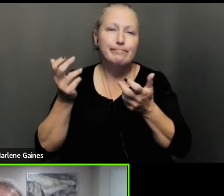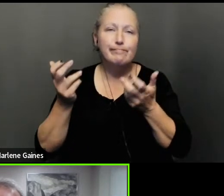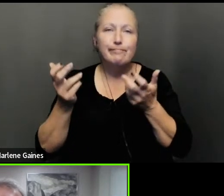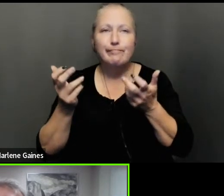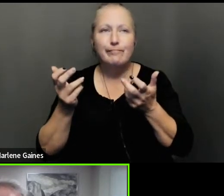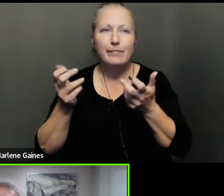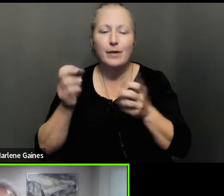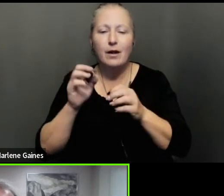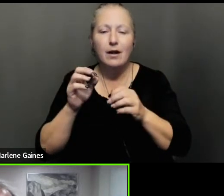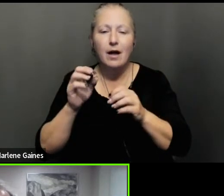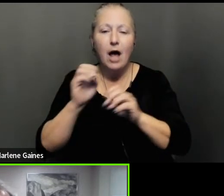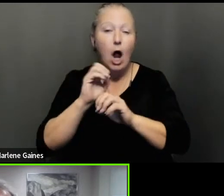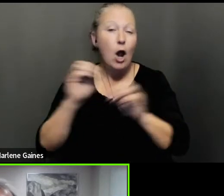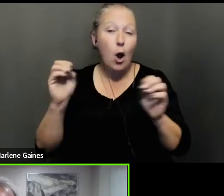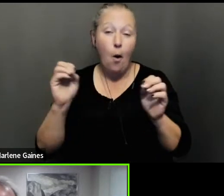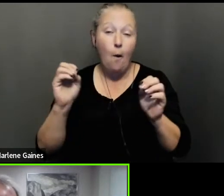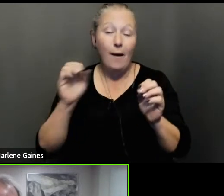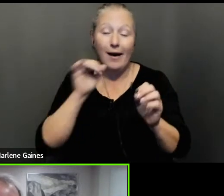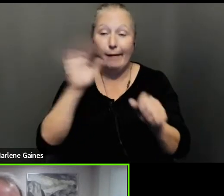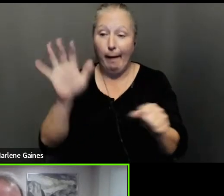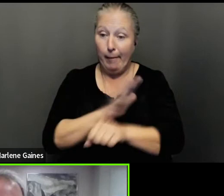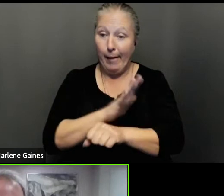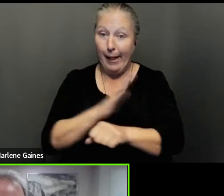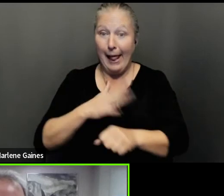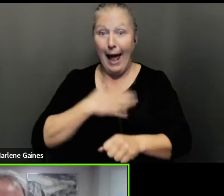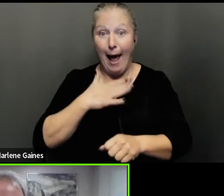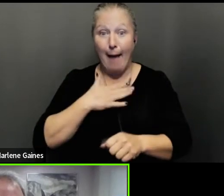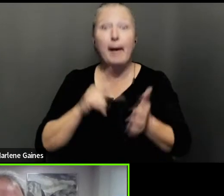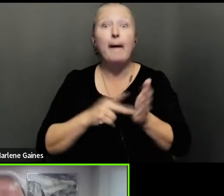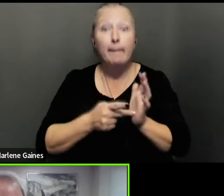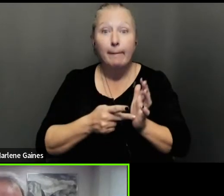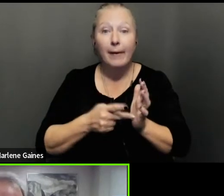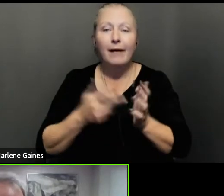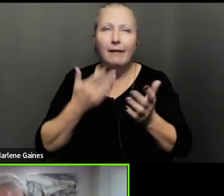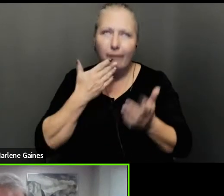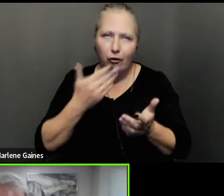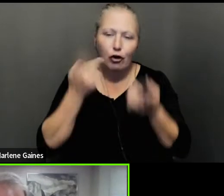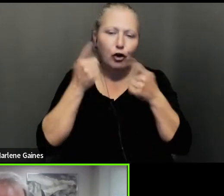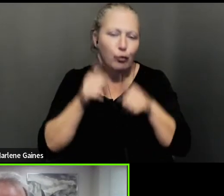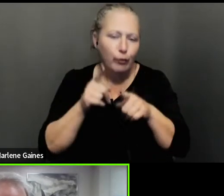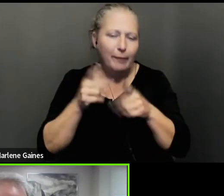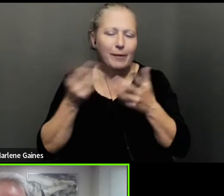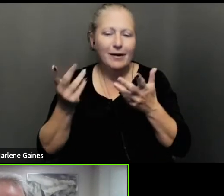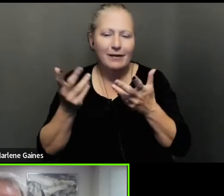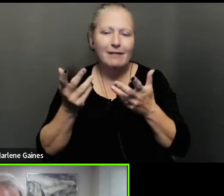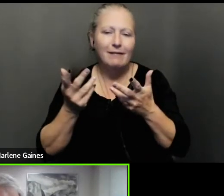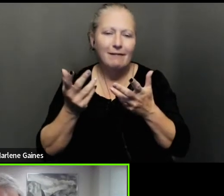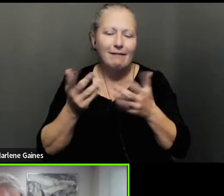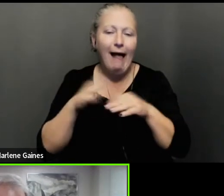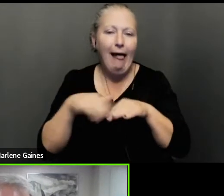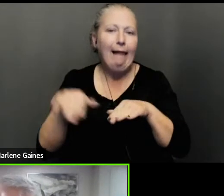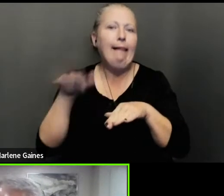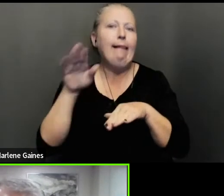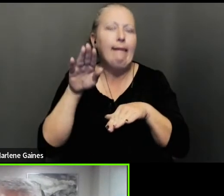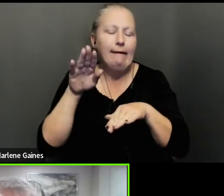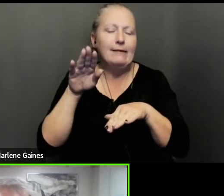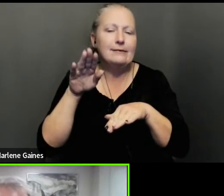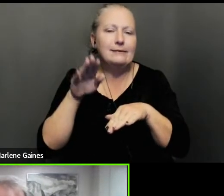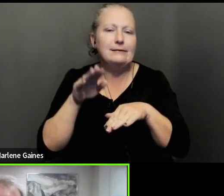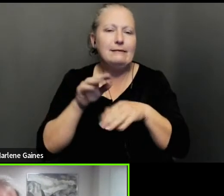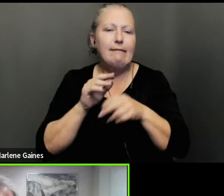no one is completely happy. So that usually means we have a pretty good agreement, or at least the skeletal nature of